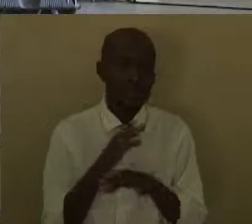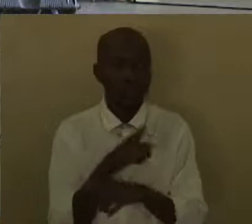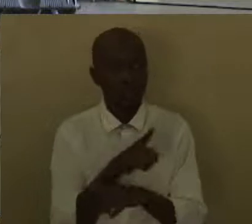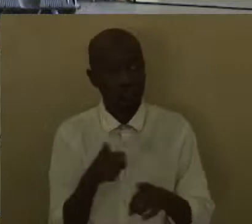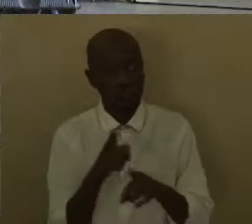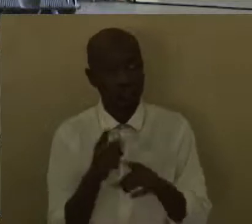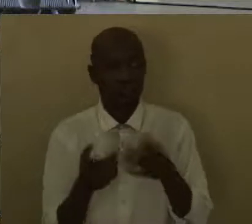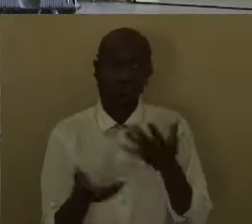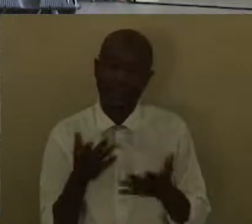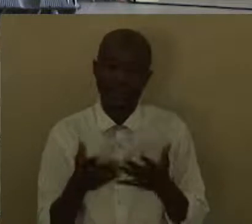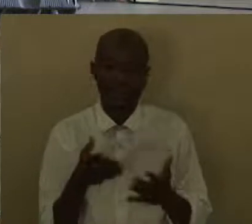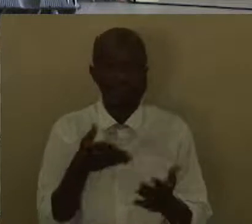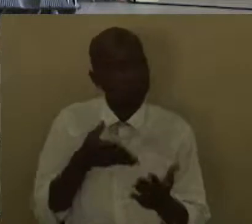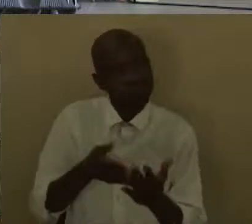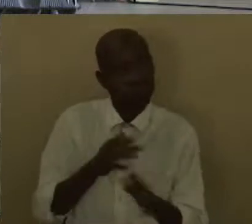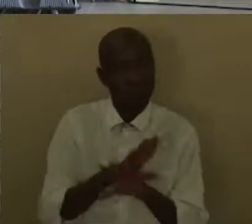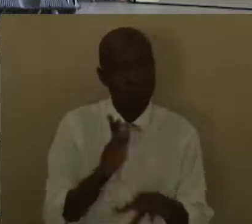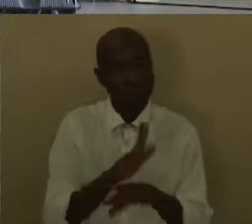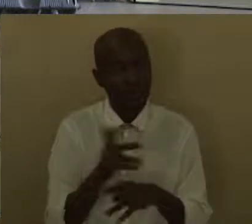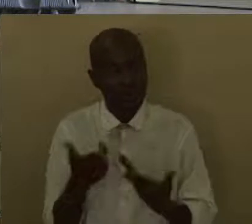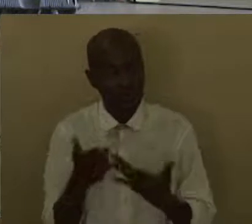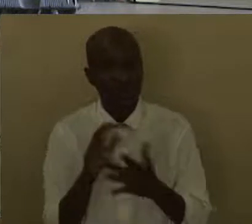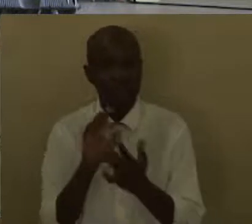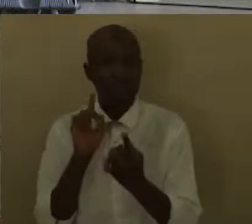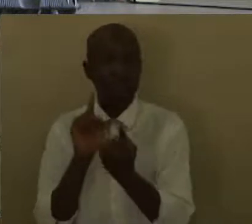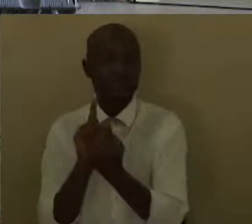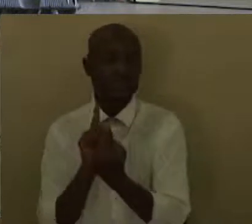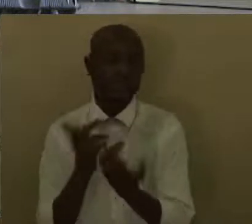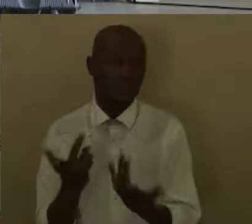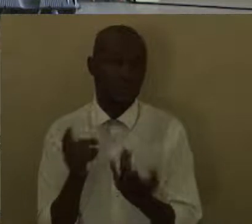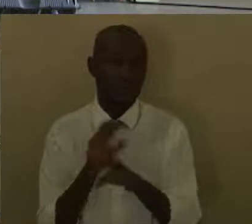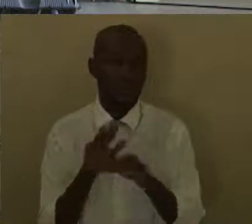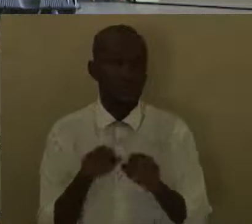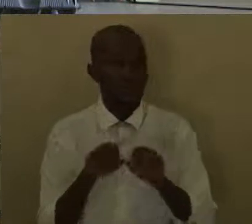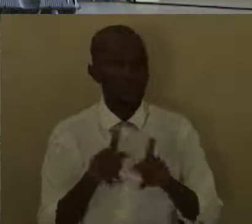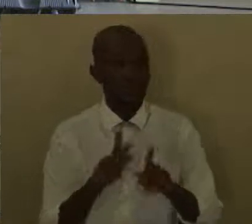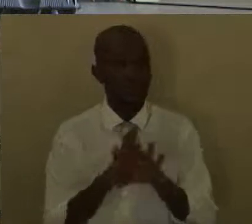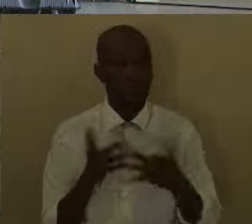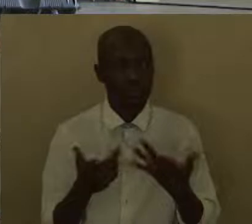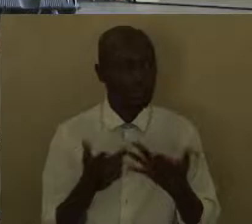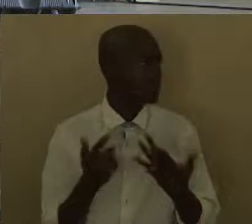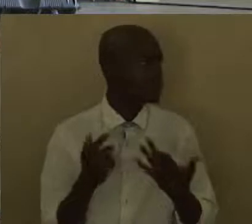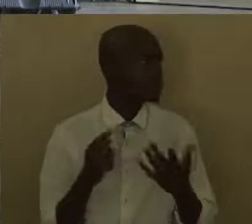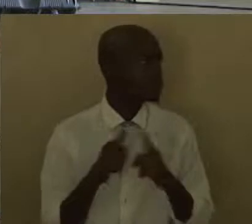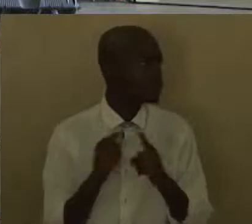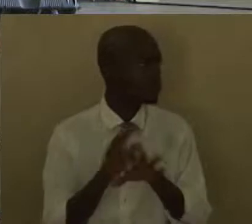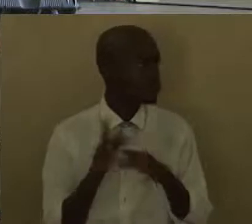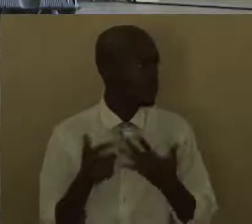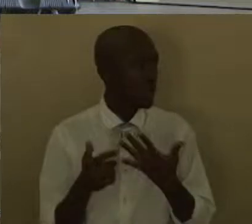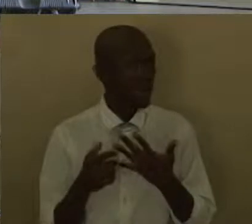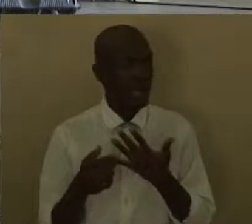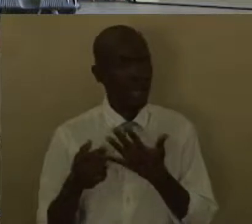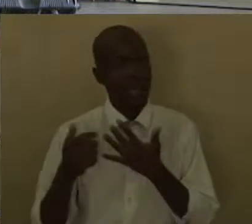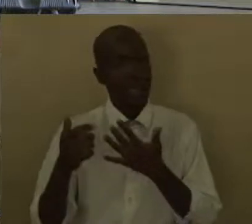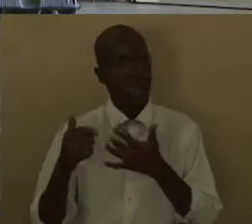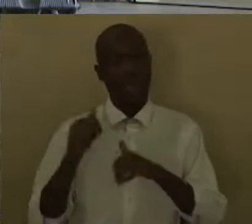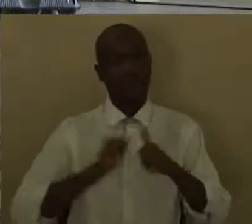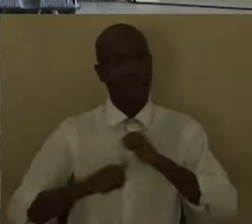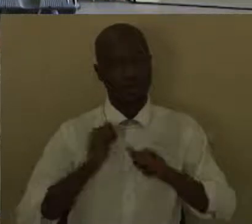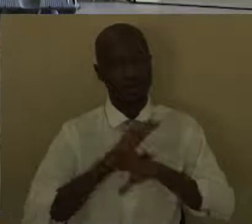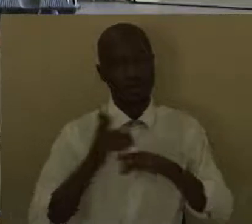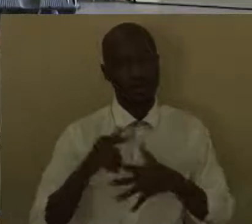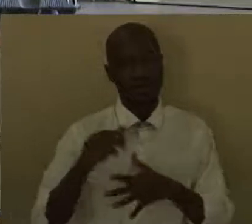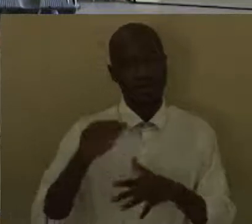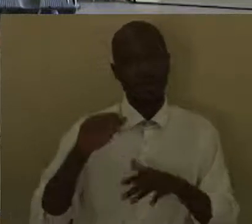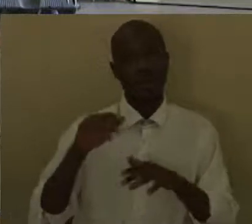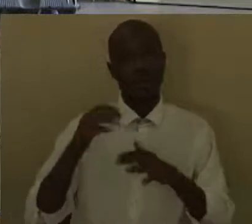those hearings, and you would have had an opportunity to also interact with the Portfolio Committee from